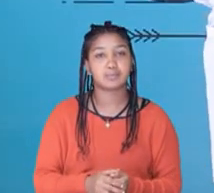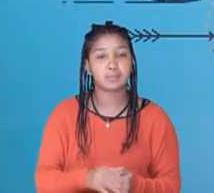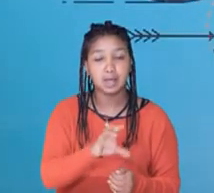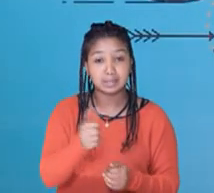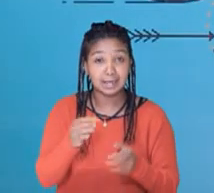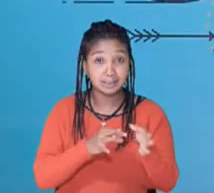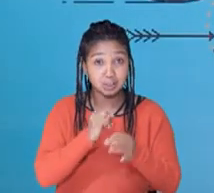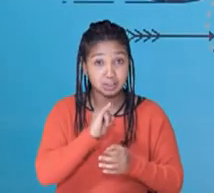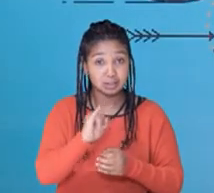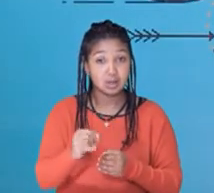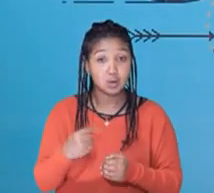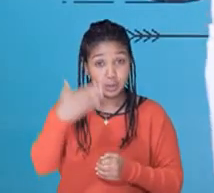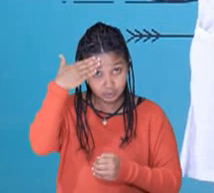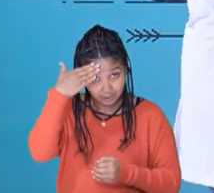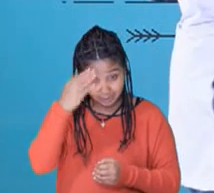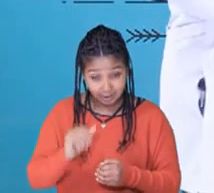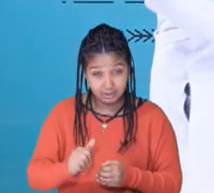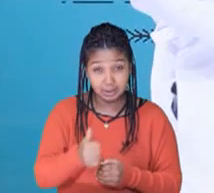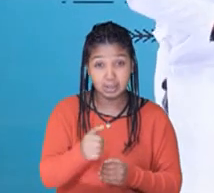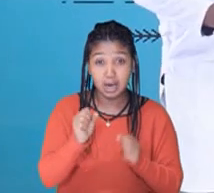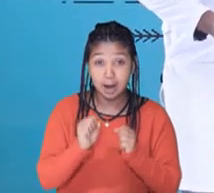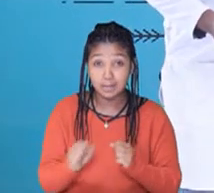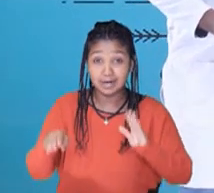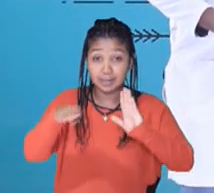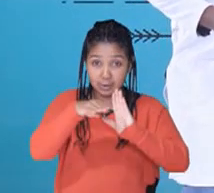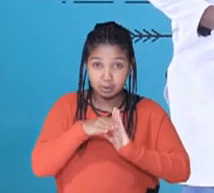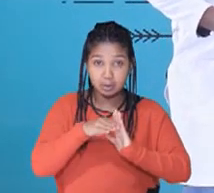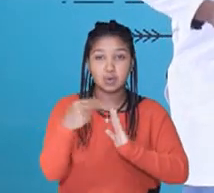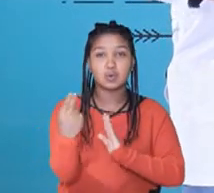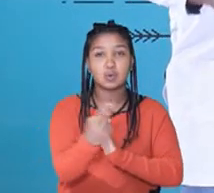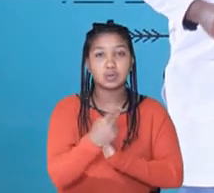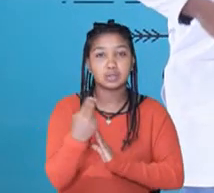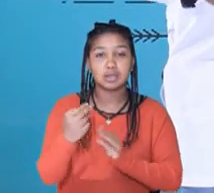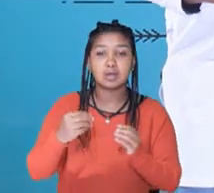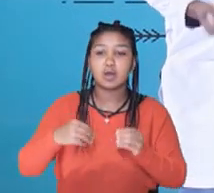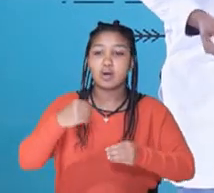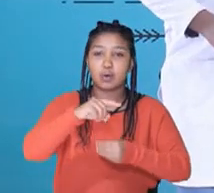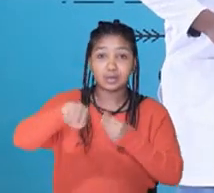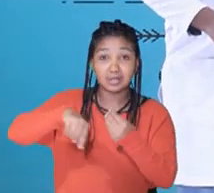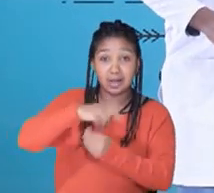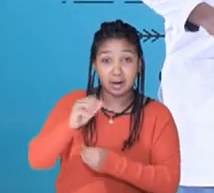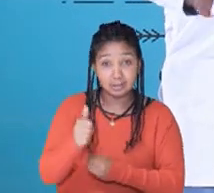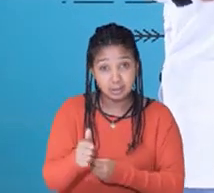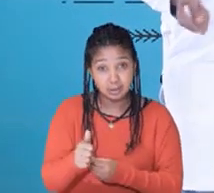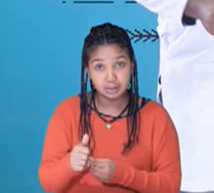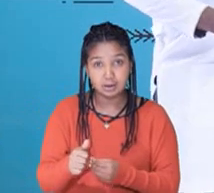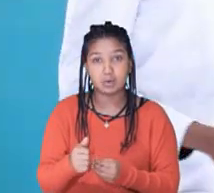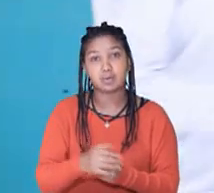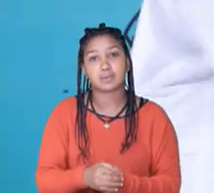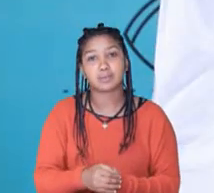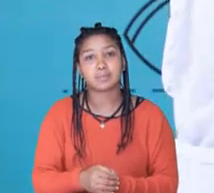And the other expression is, we know that acceleration can be represented using rotational acceleration,